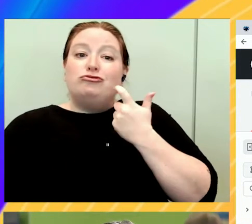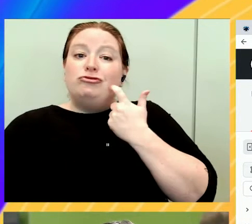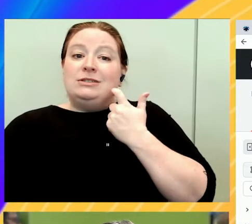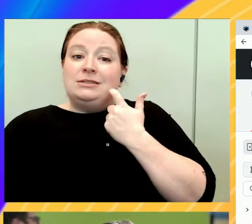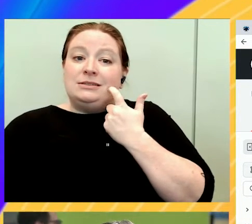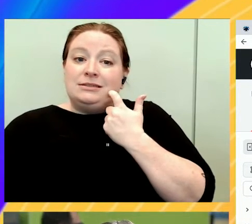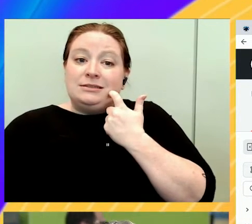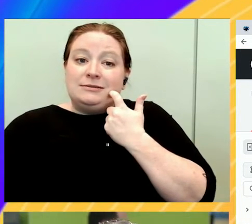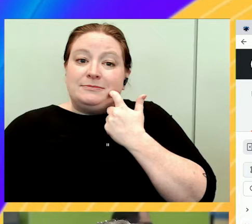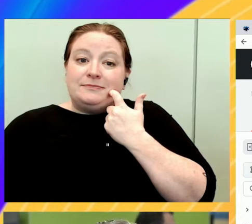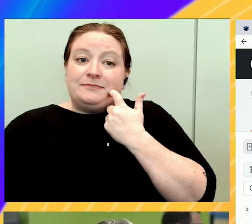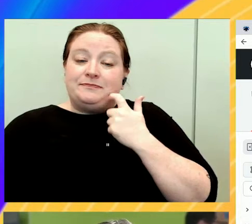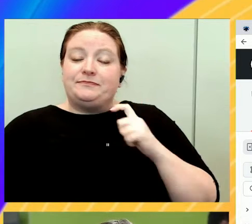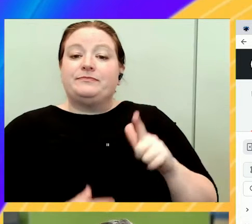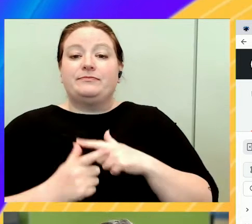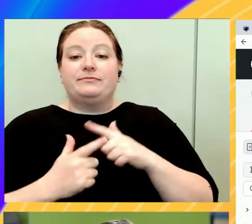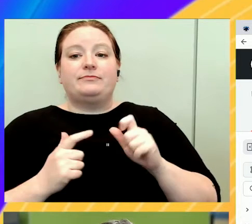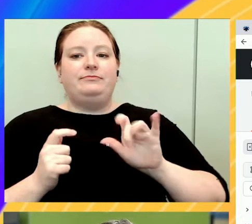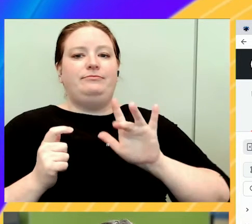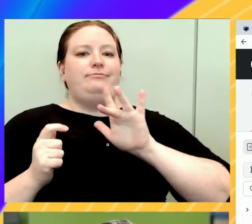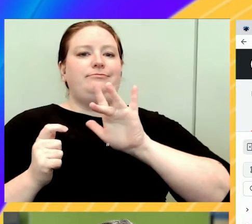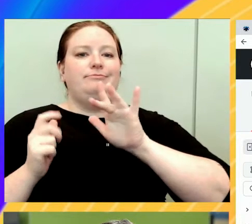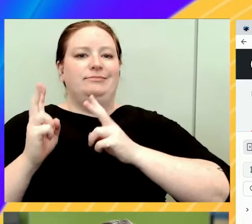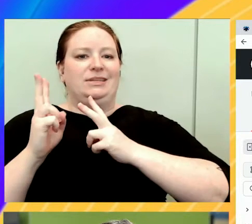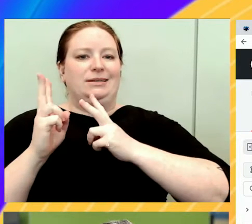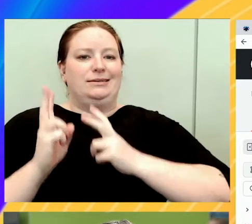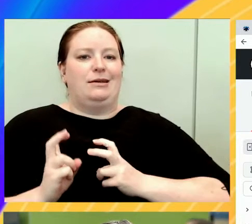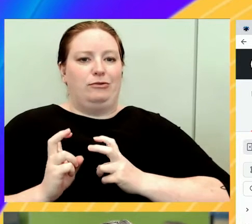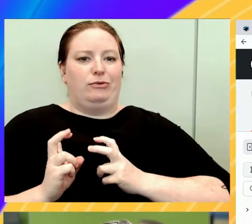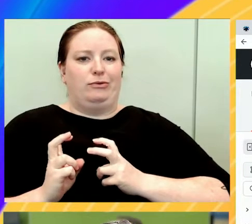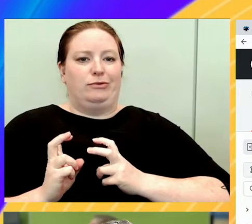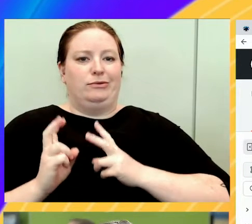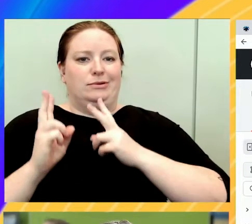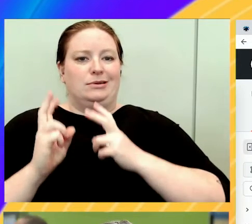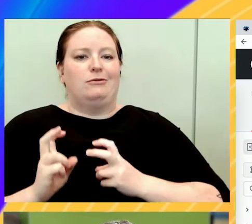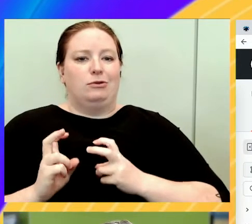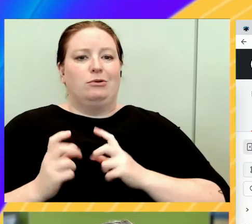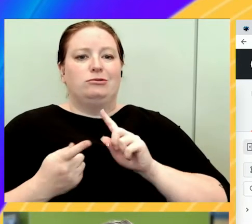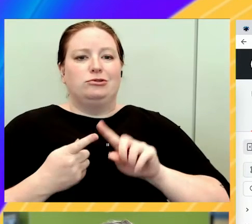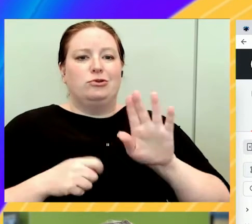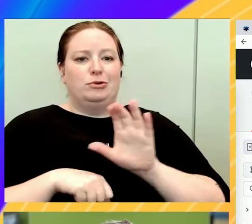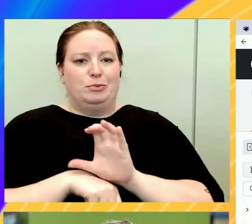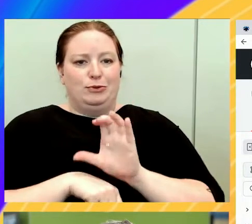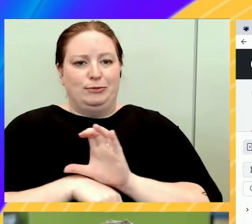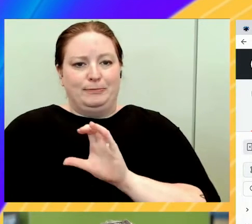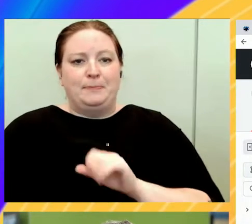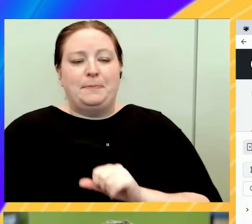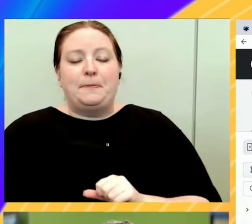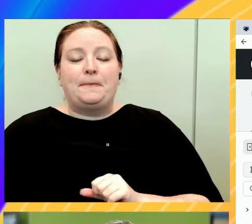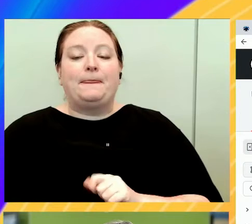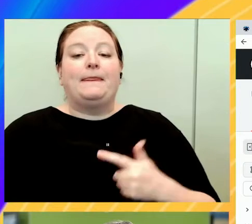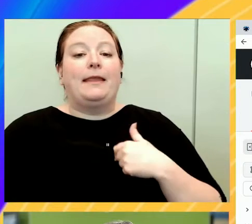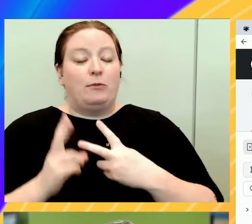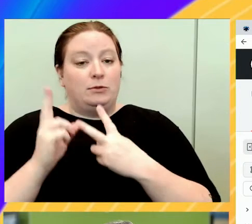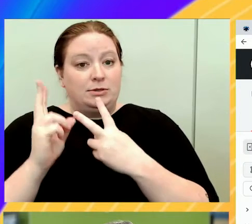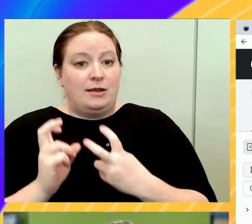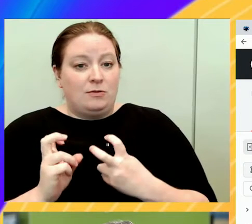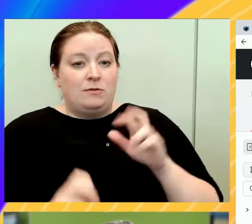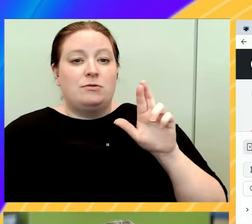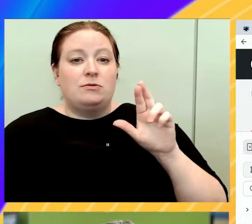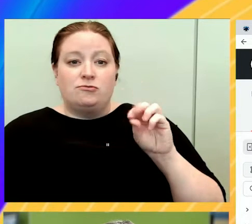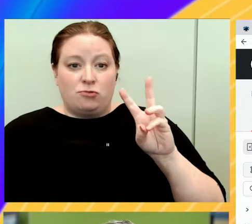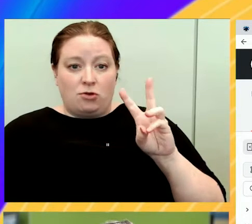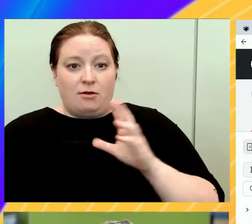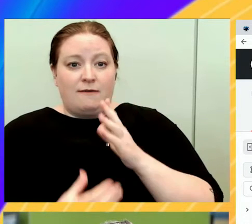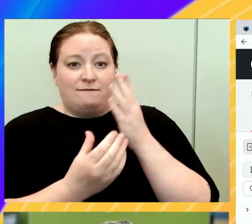and there's a download button, which will download it to your downloads folder in your computer. So I'll just download that raw file, and it's